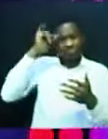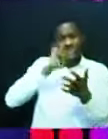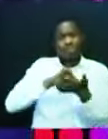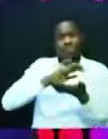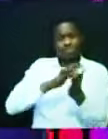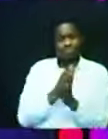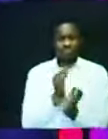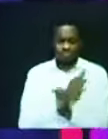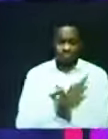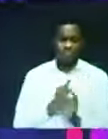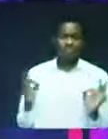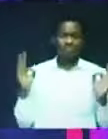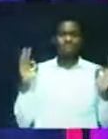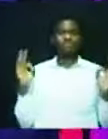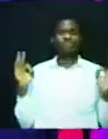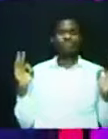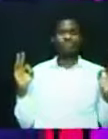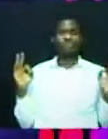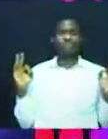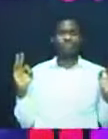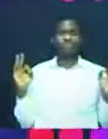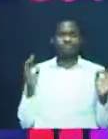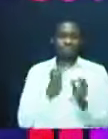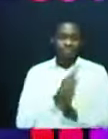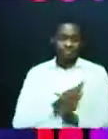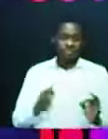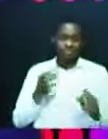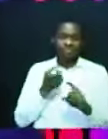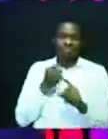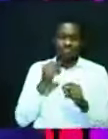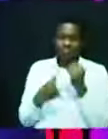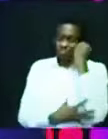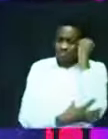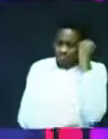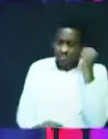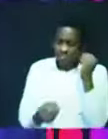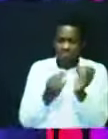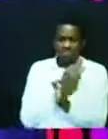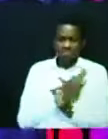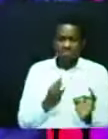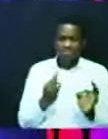liberates us. Liberation from poverty and want.